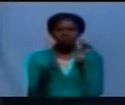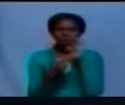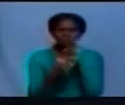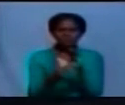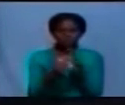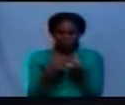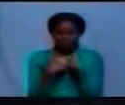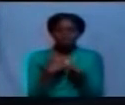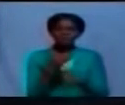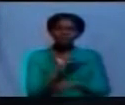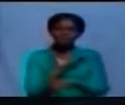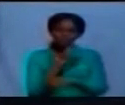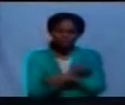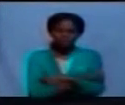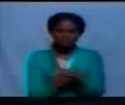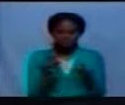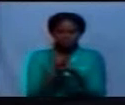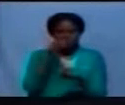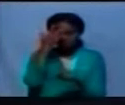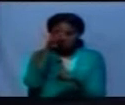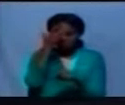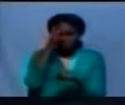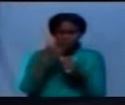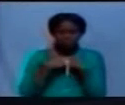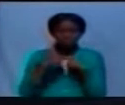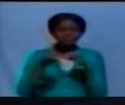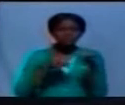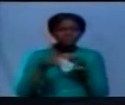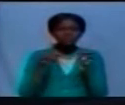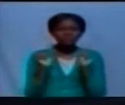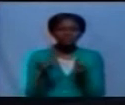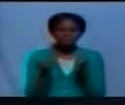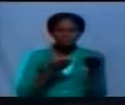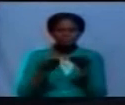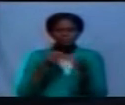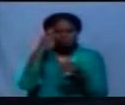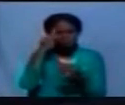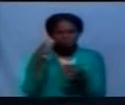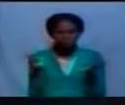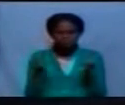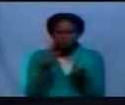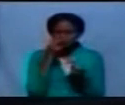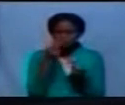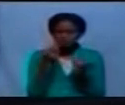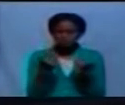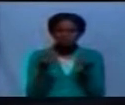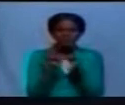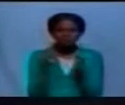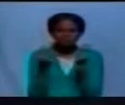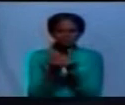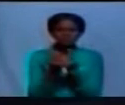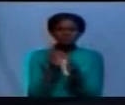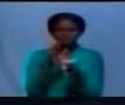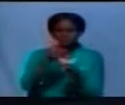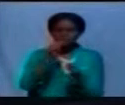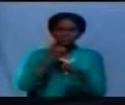have got the muscle and the integrity to manage a financial service industry. That's why if you look at the minimum capital required for you to set